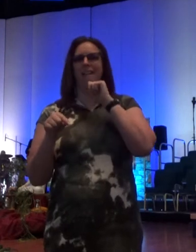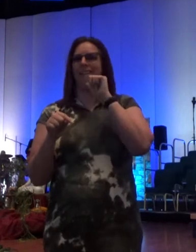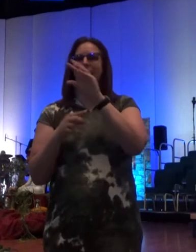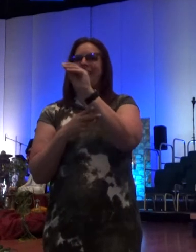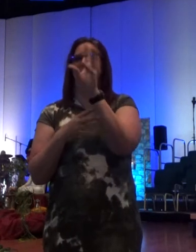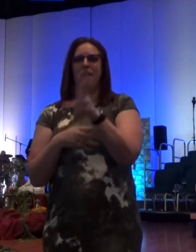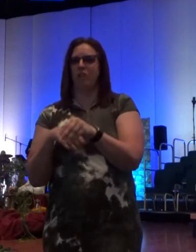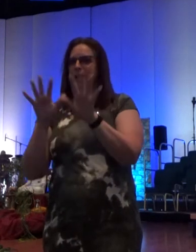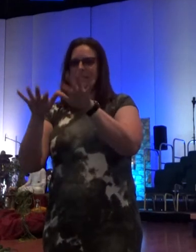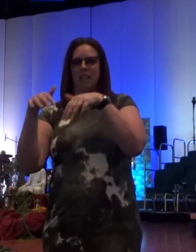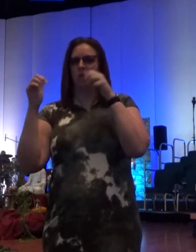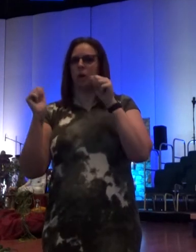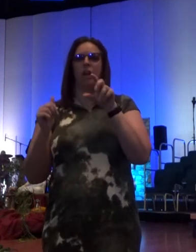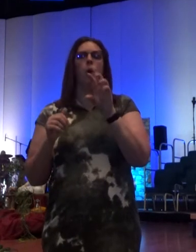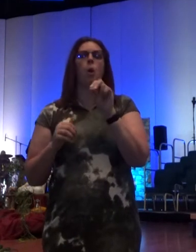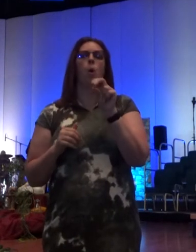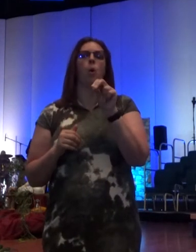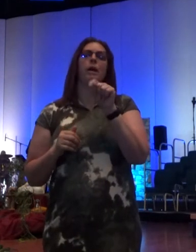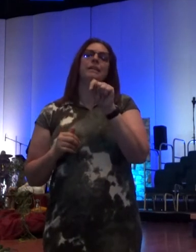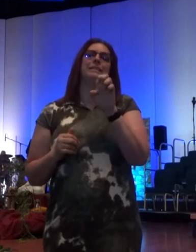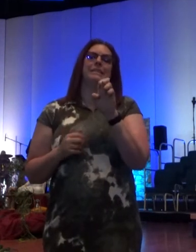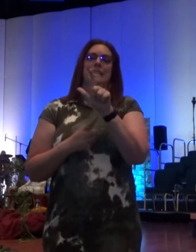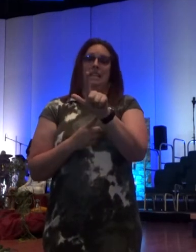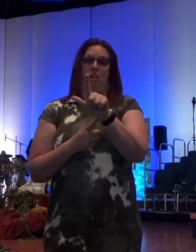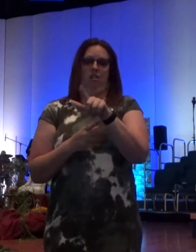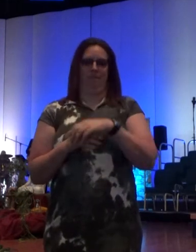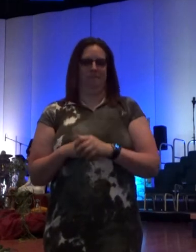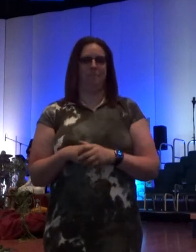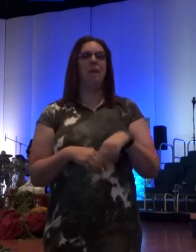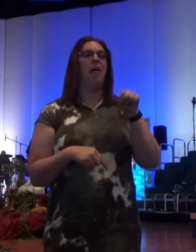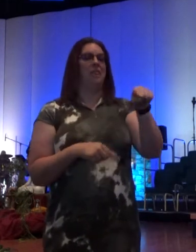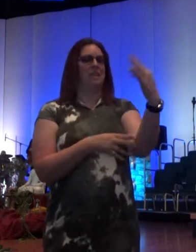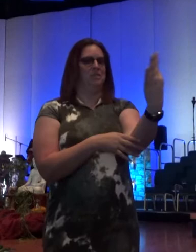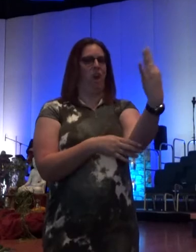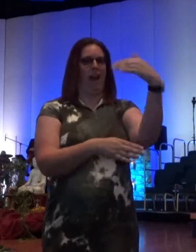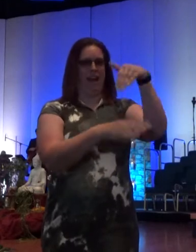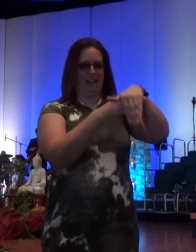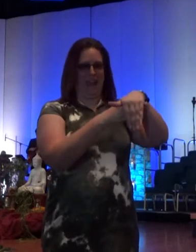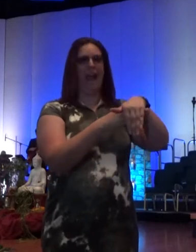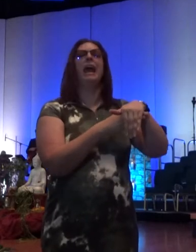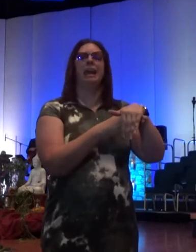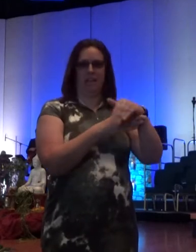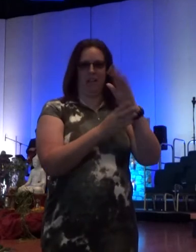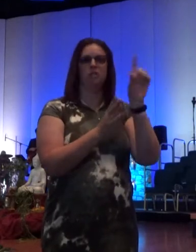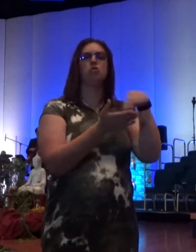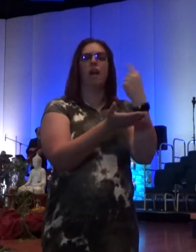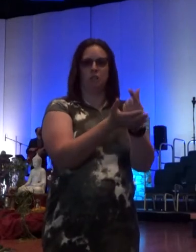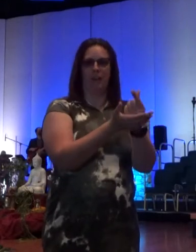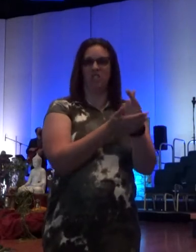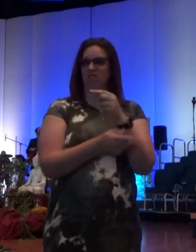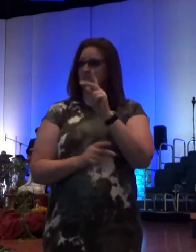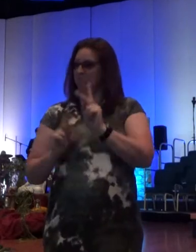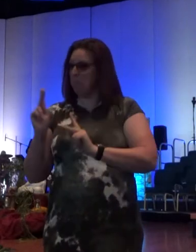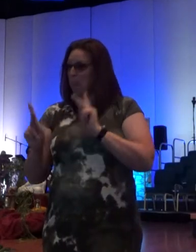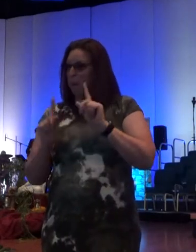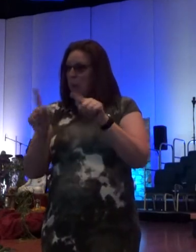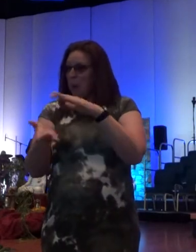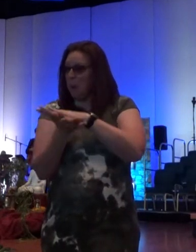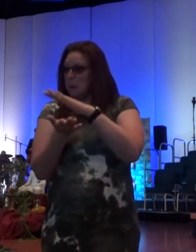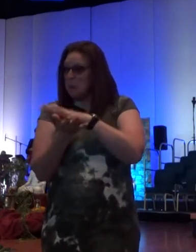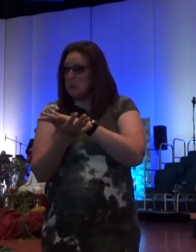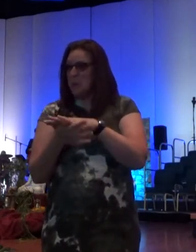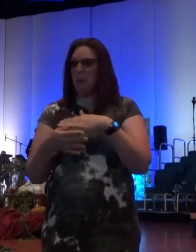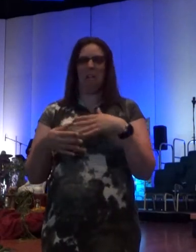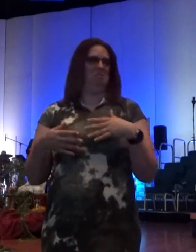Friday night, practitioners and ministers. Okay, great. These people go to school? Yeah. Wow, that's surprising. Here's what's coming